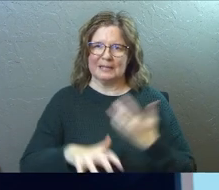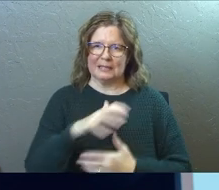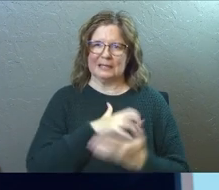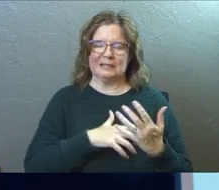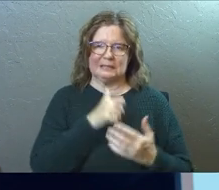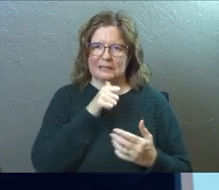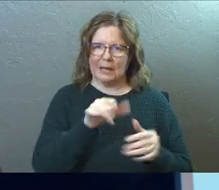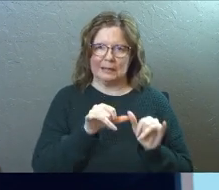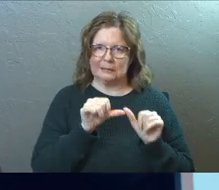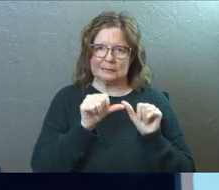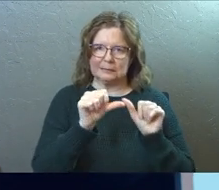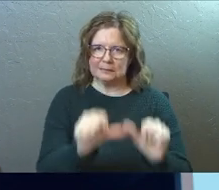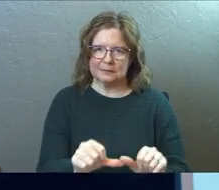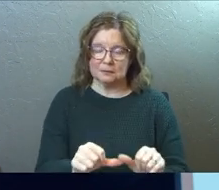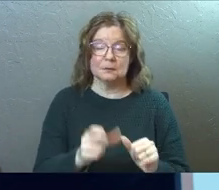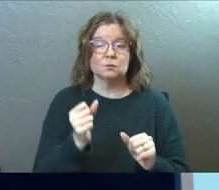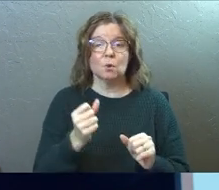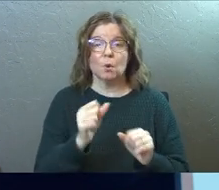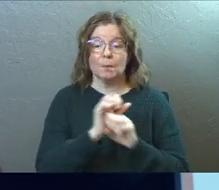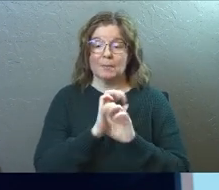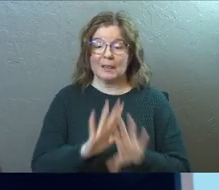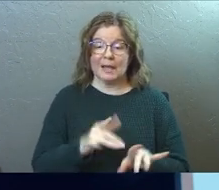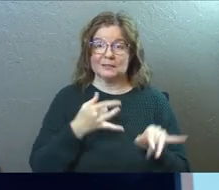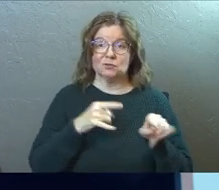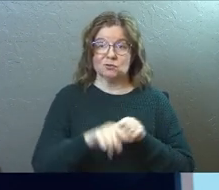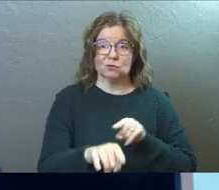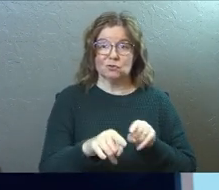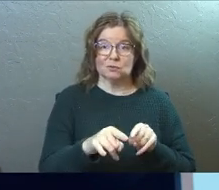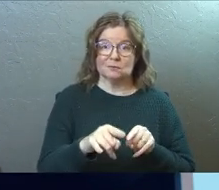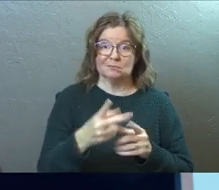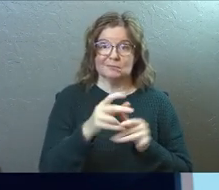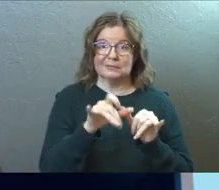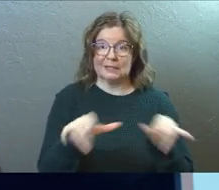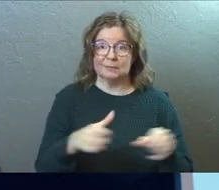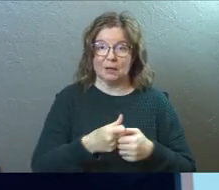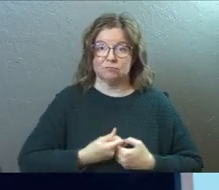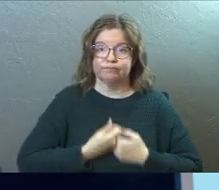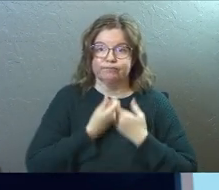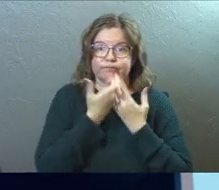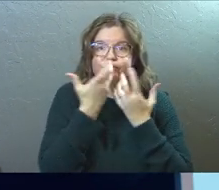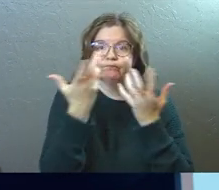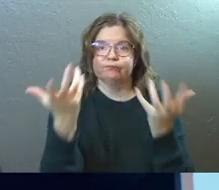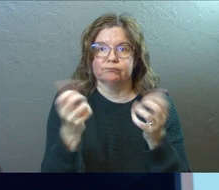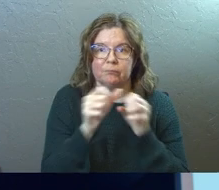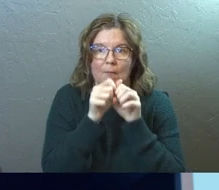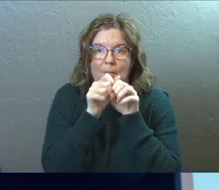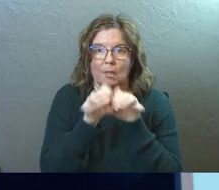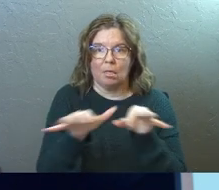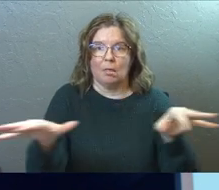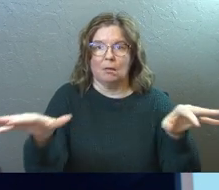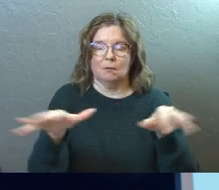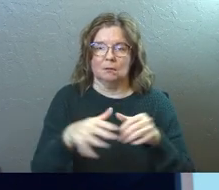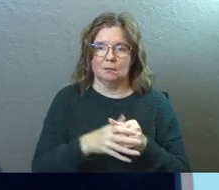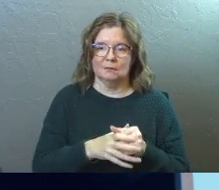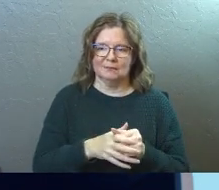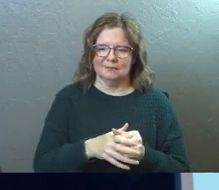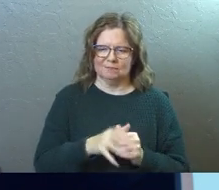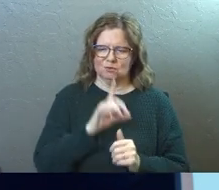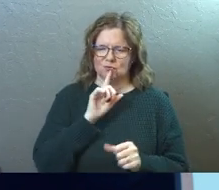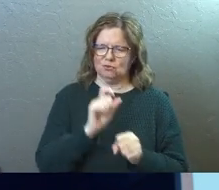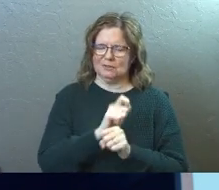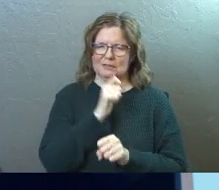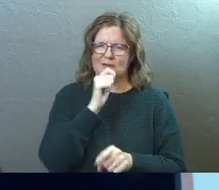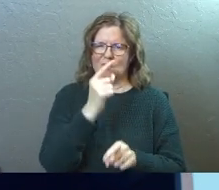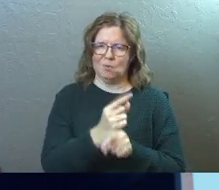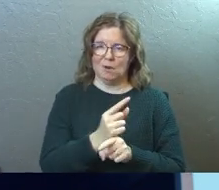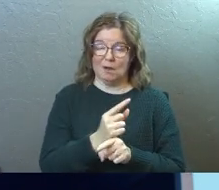We're inconsistent. And so blessing and cursing come pouring out of the same mouth. Surely, brothers and sisters, this is not right.